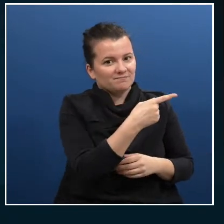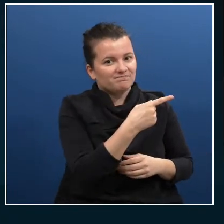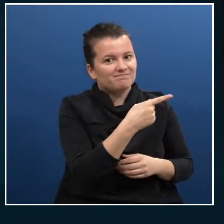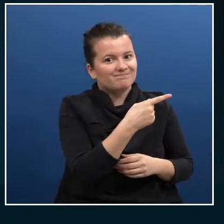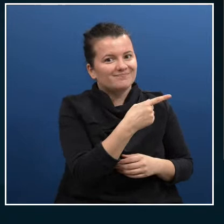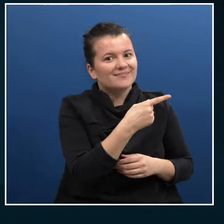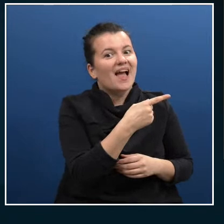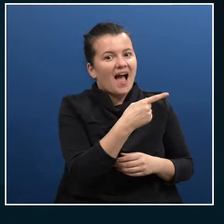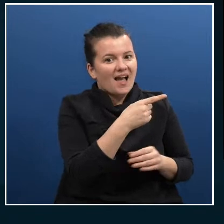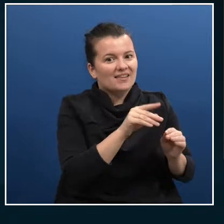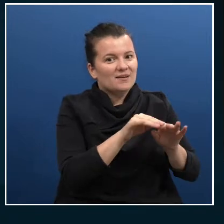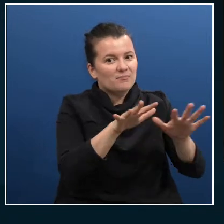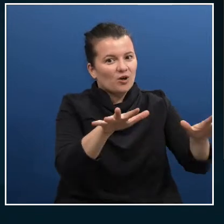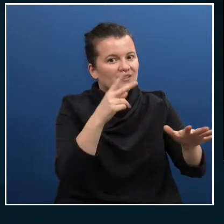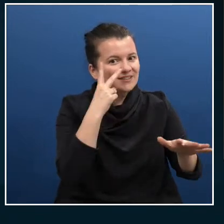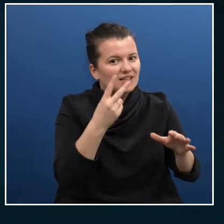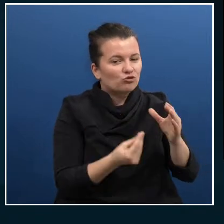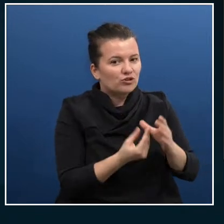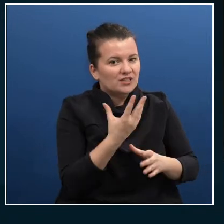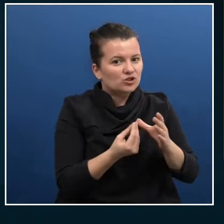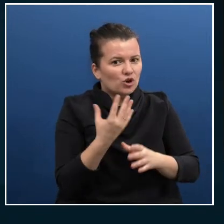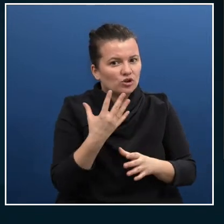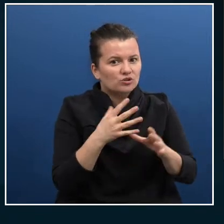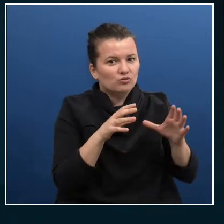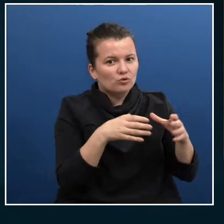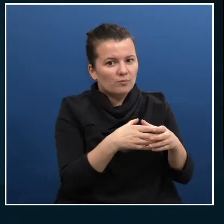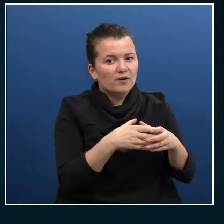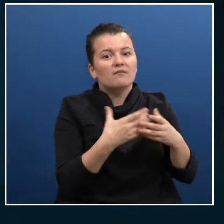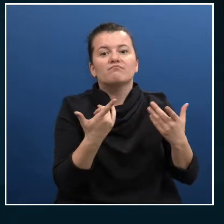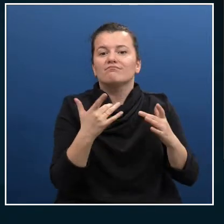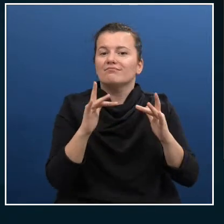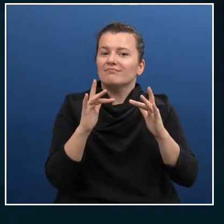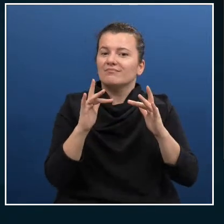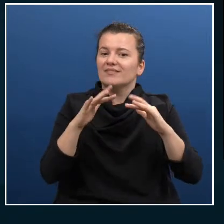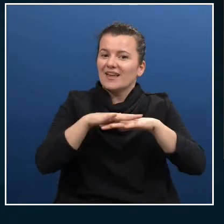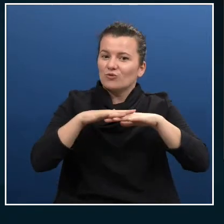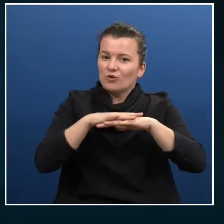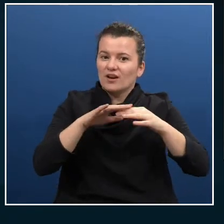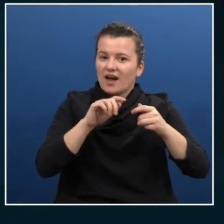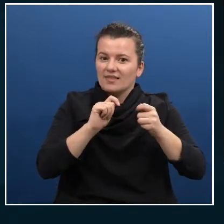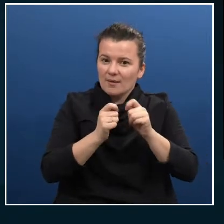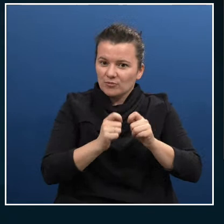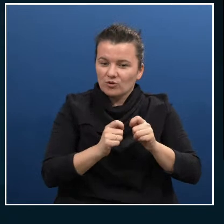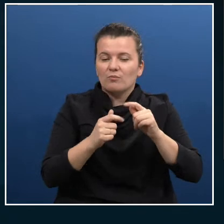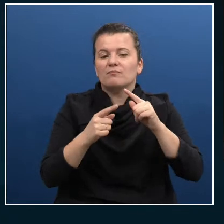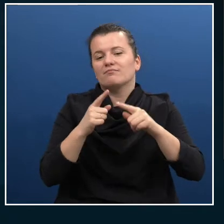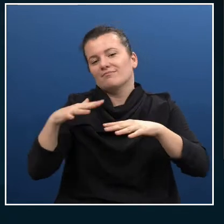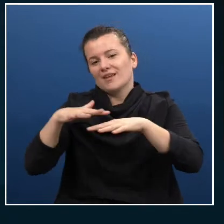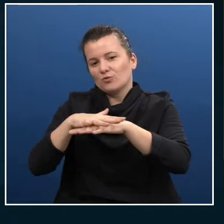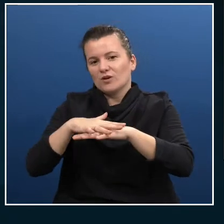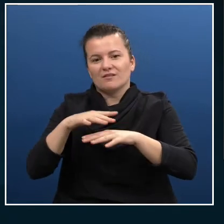back to the resource group, here's that virtual machine with a network adapter, the disk, and the network.